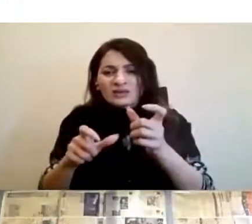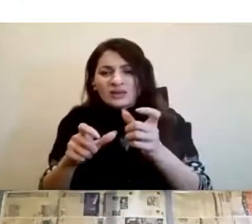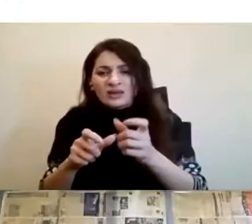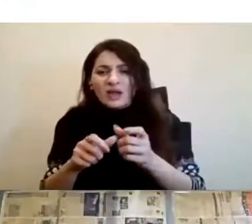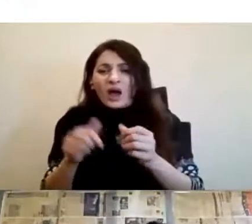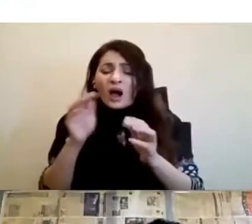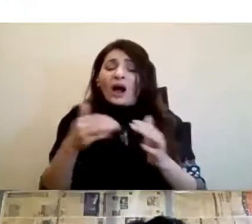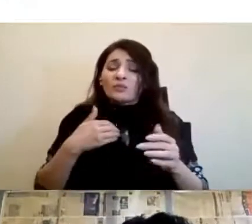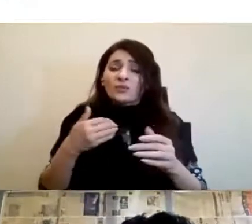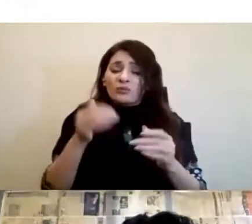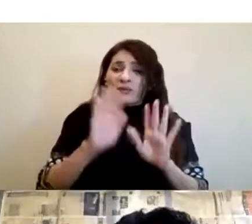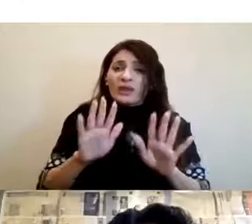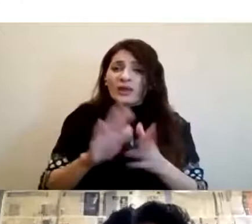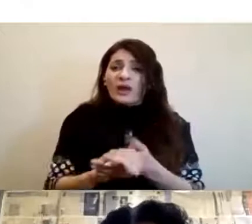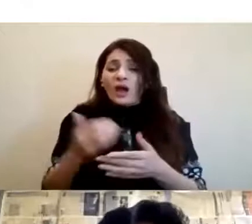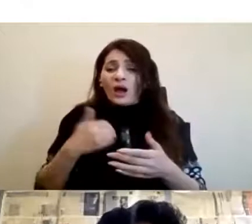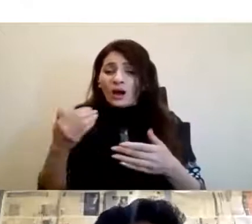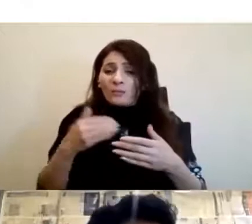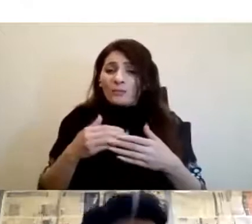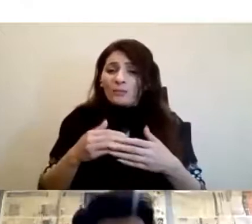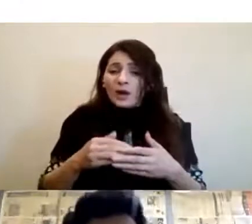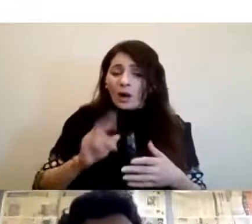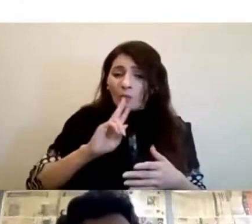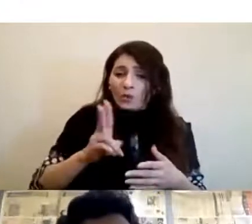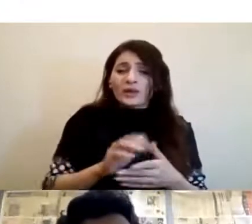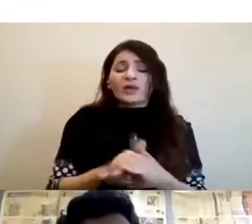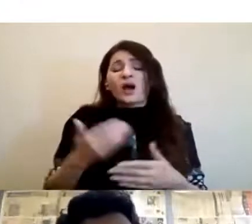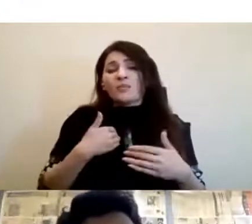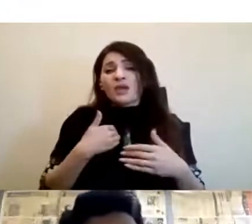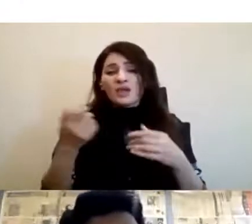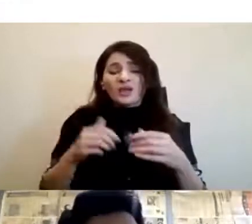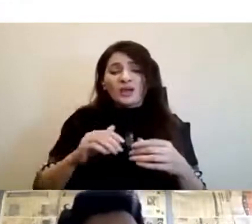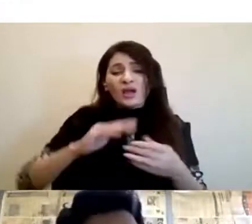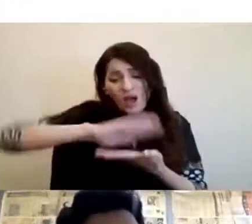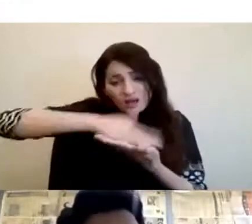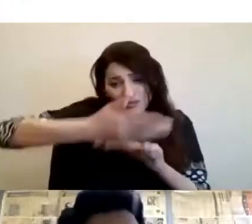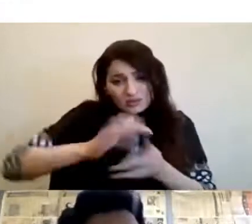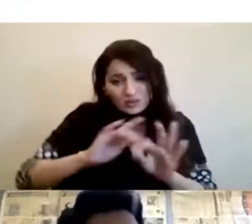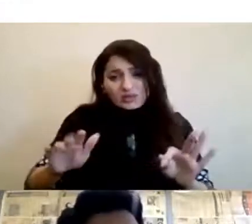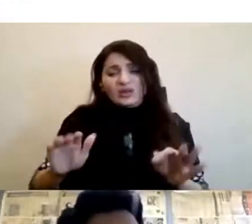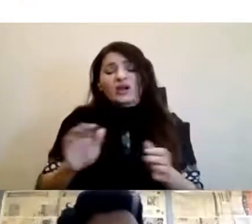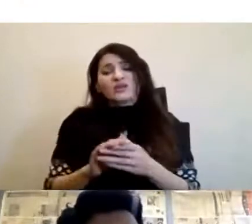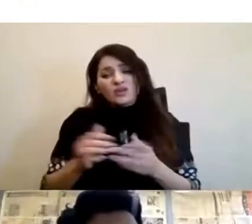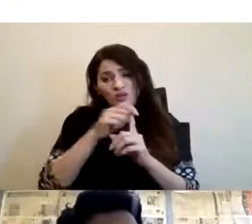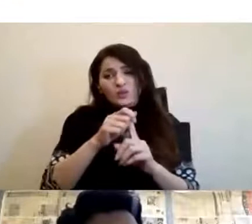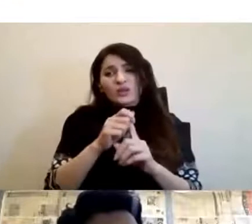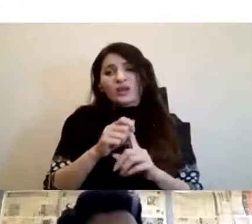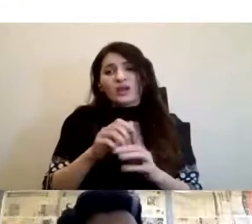we don't need the social safety net. We need the computer, we need the laptop. So it is very difficult to convince the